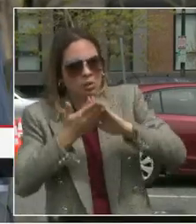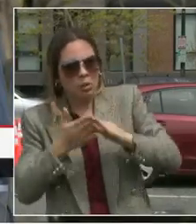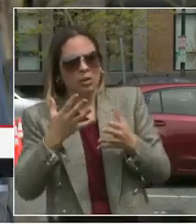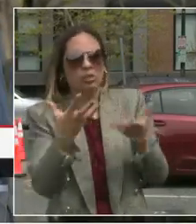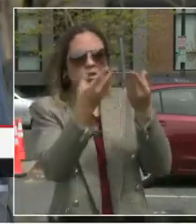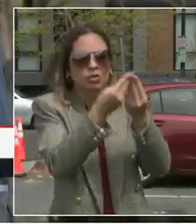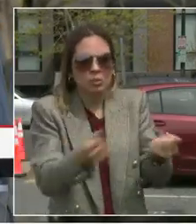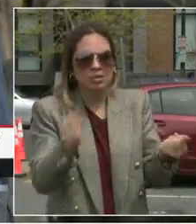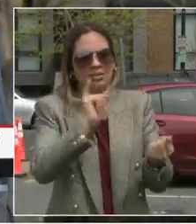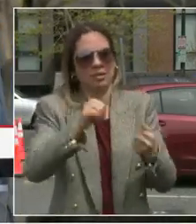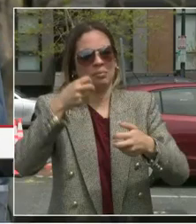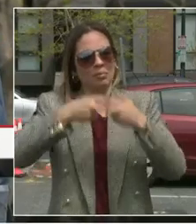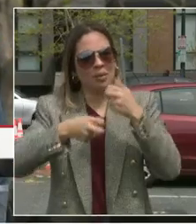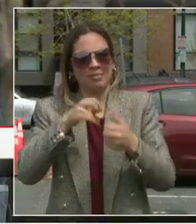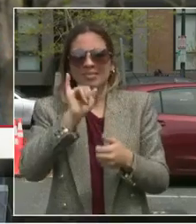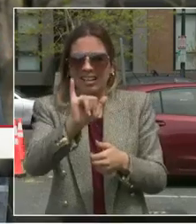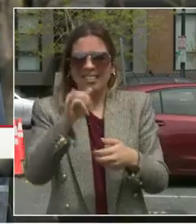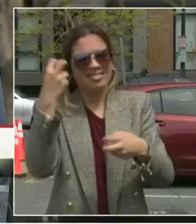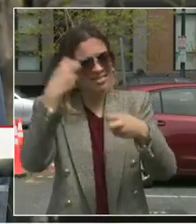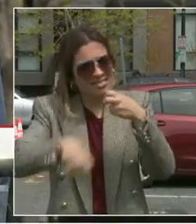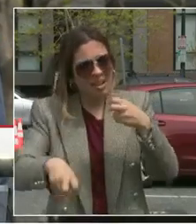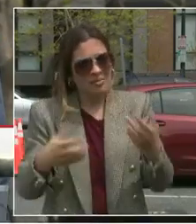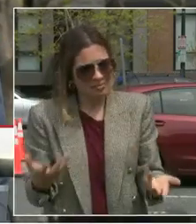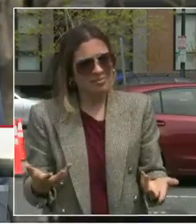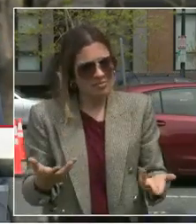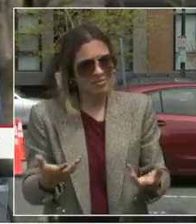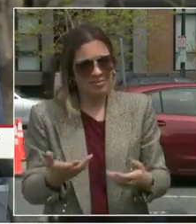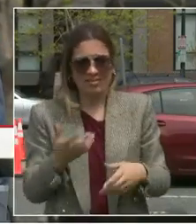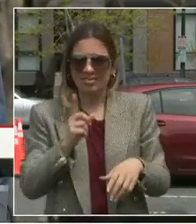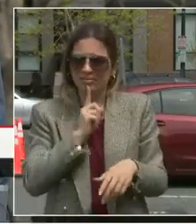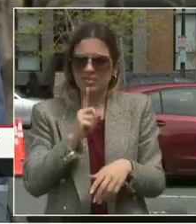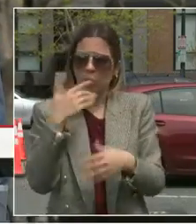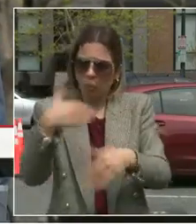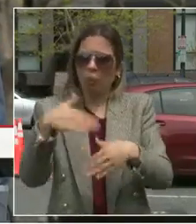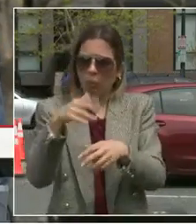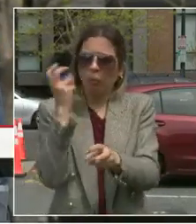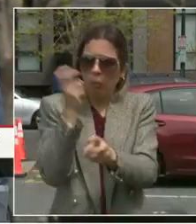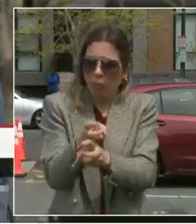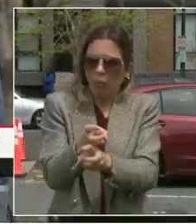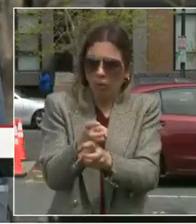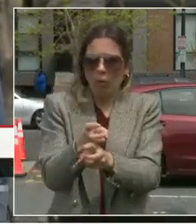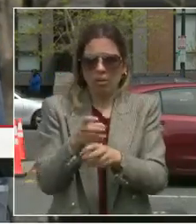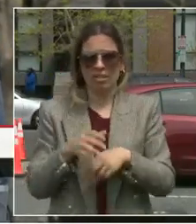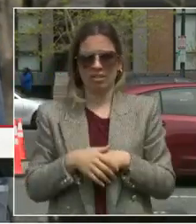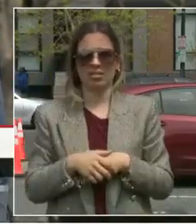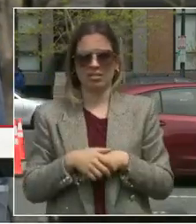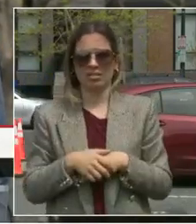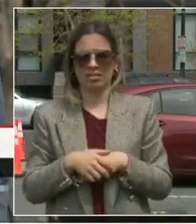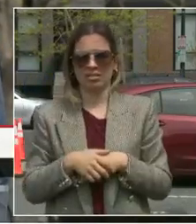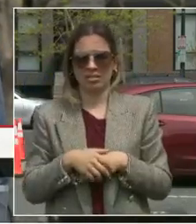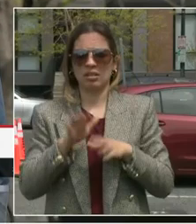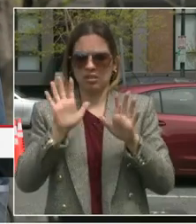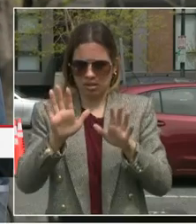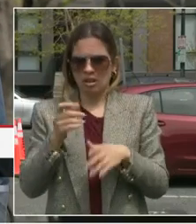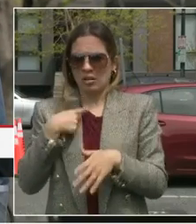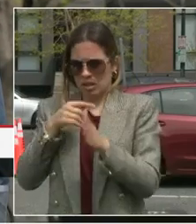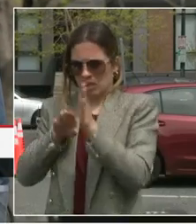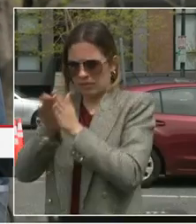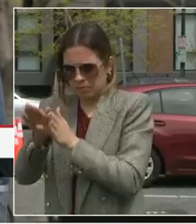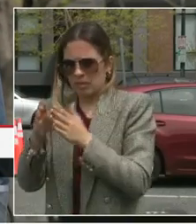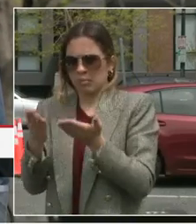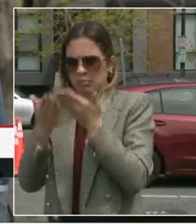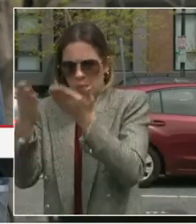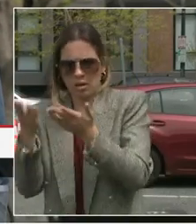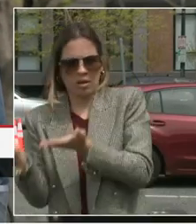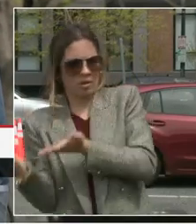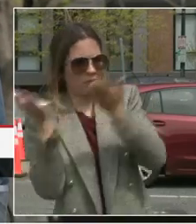solution. All of those things are hard. It's hard for me to take a proposal to the council that says, hey, we're